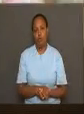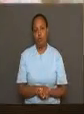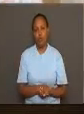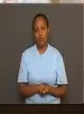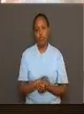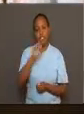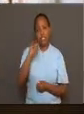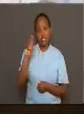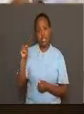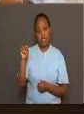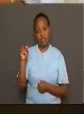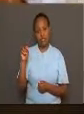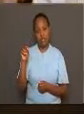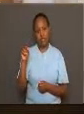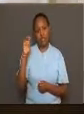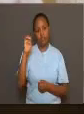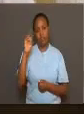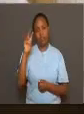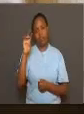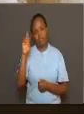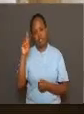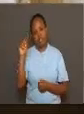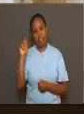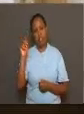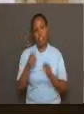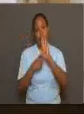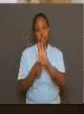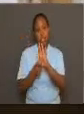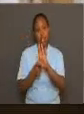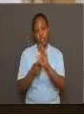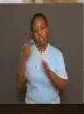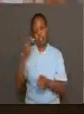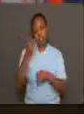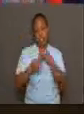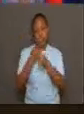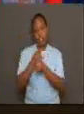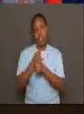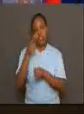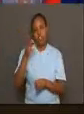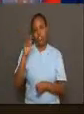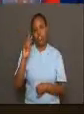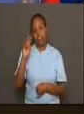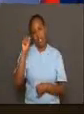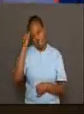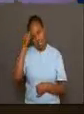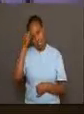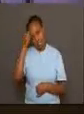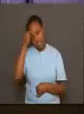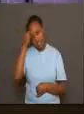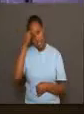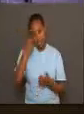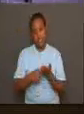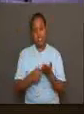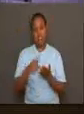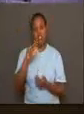Statistics published by Severity, an international HIV/AIDS charity, reveal that